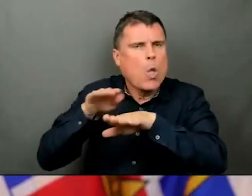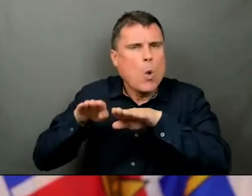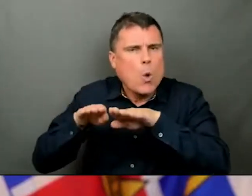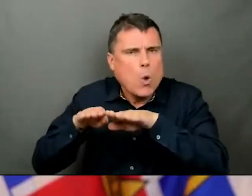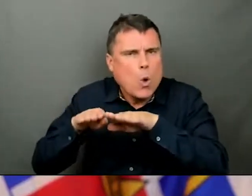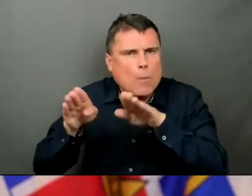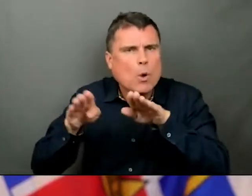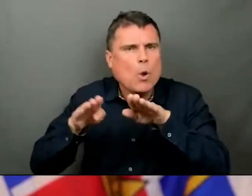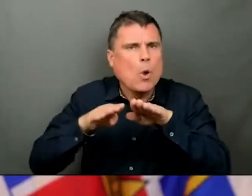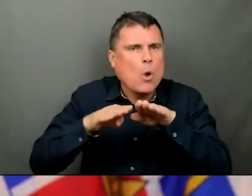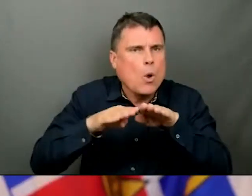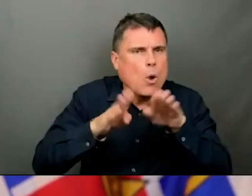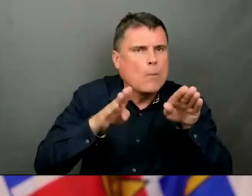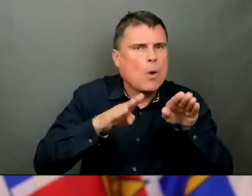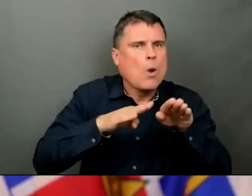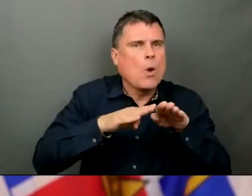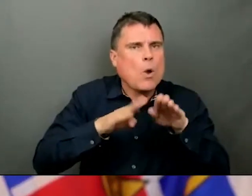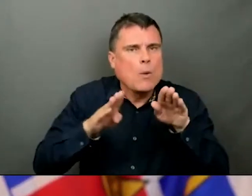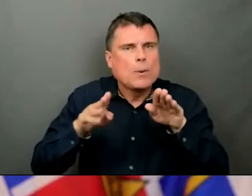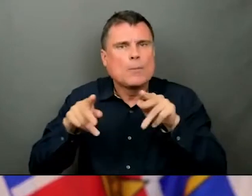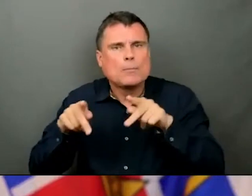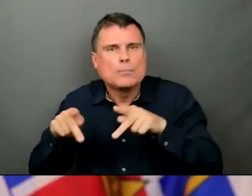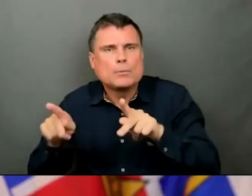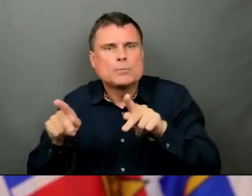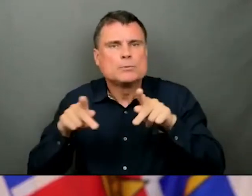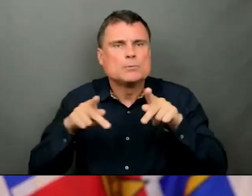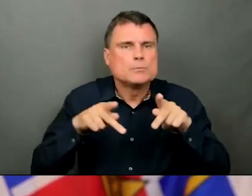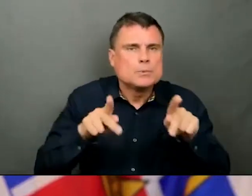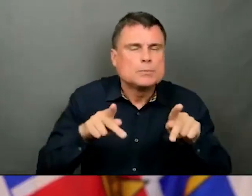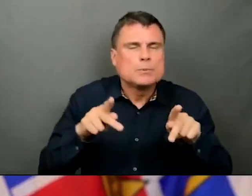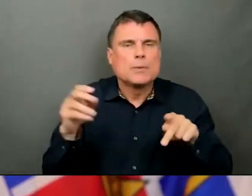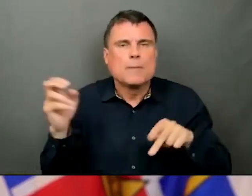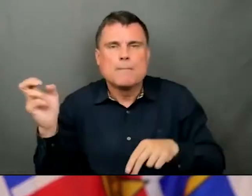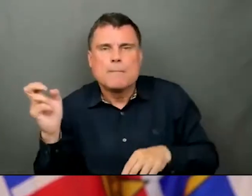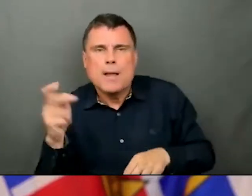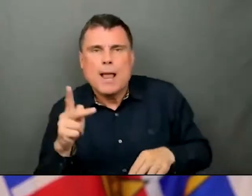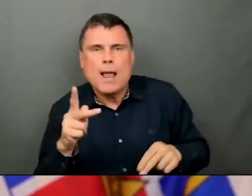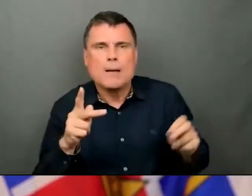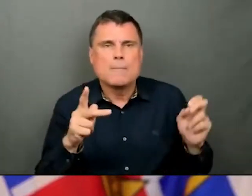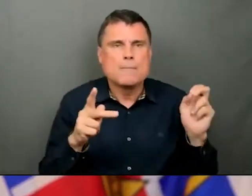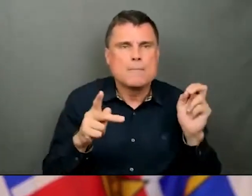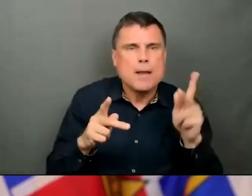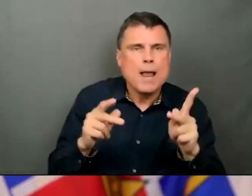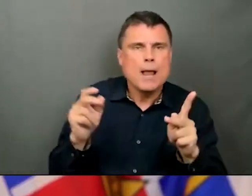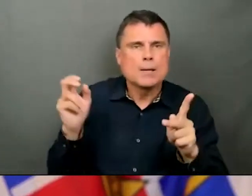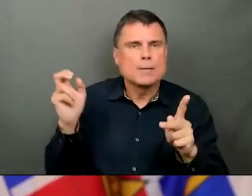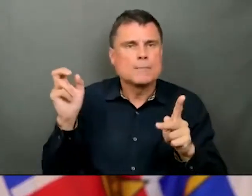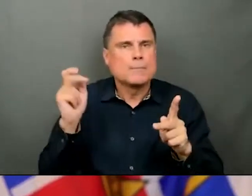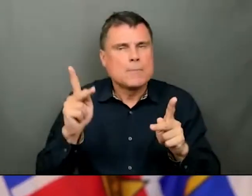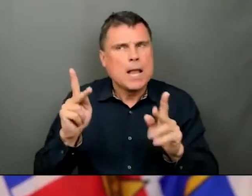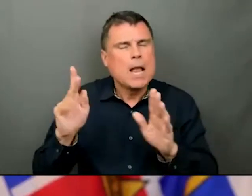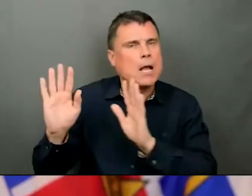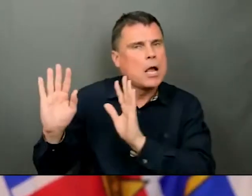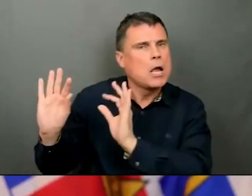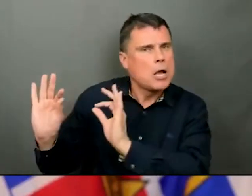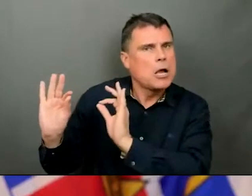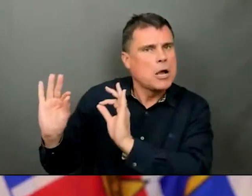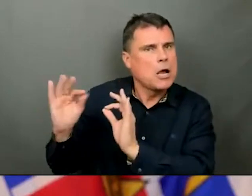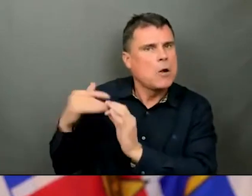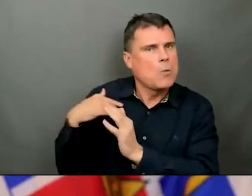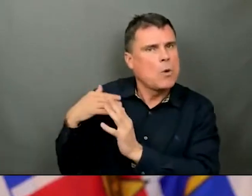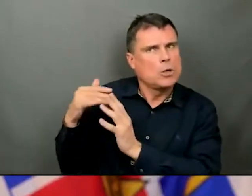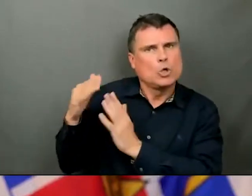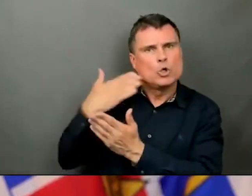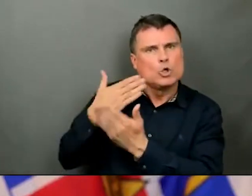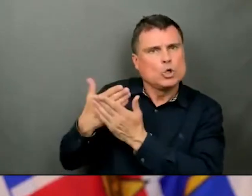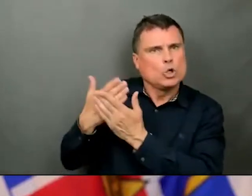to doing the things that we need to do in our lives, and not getting through the pandemic part, learning how we can safely